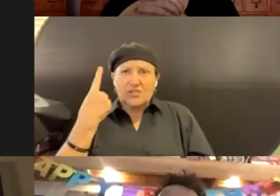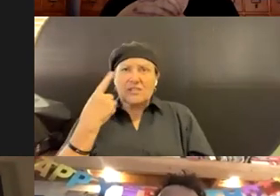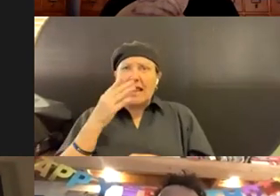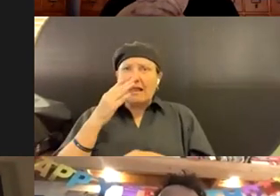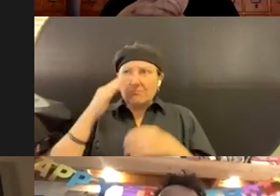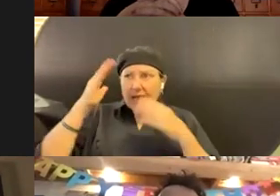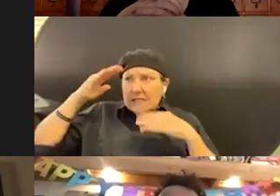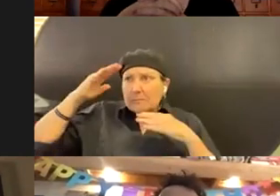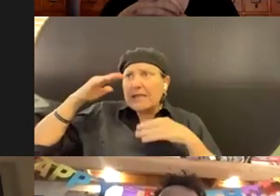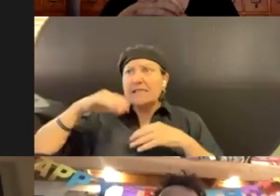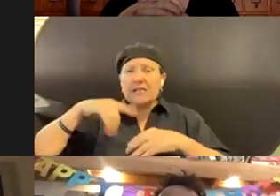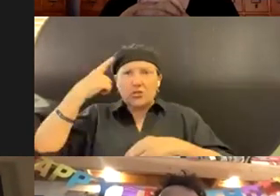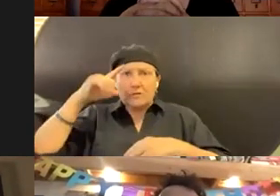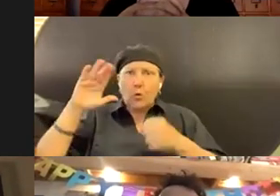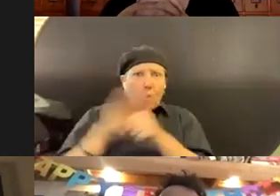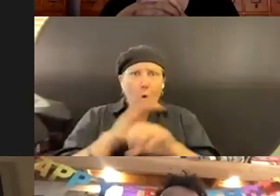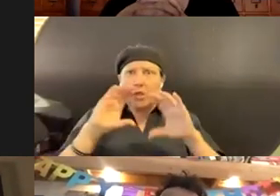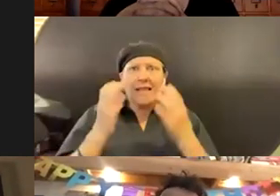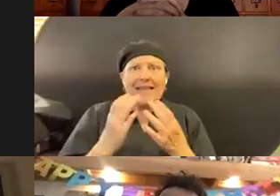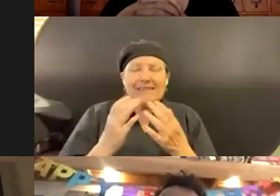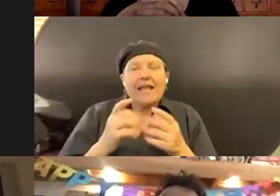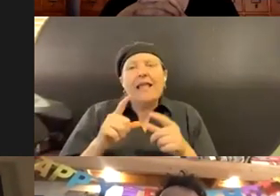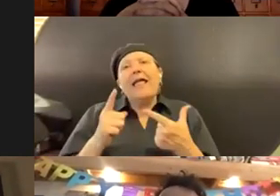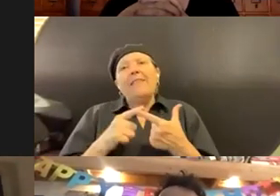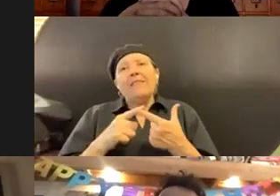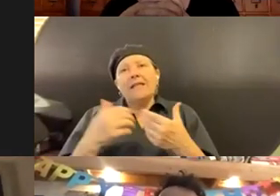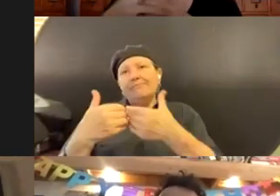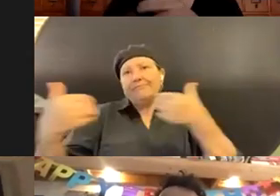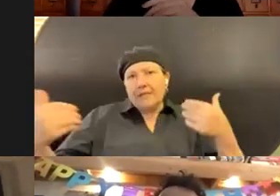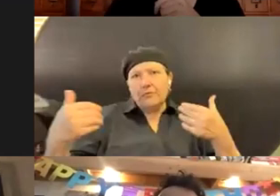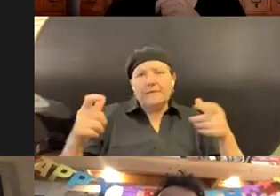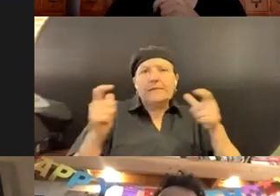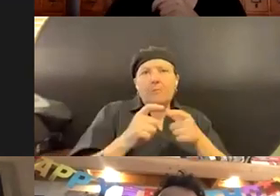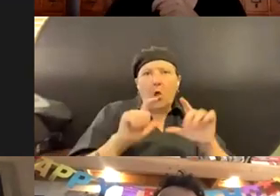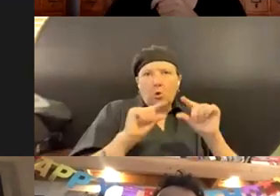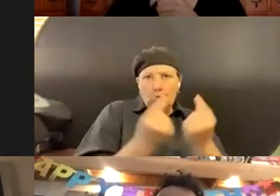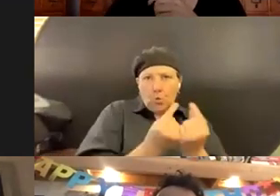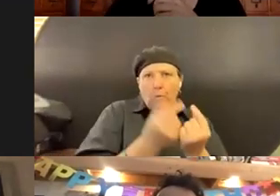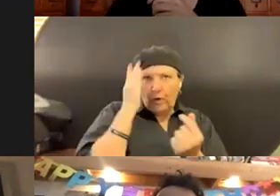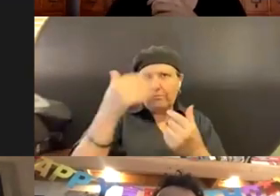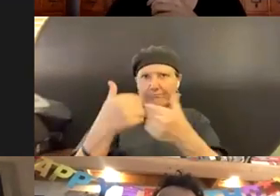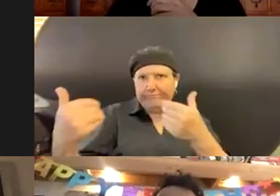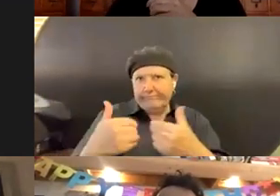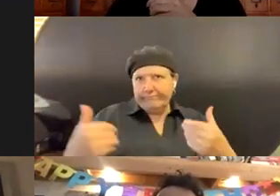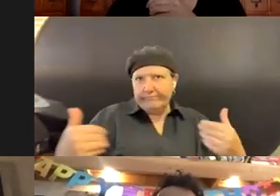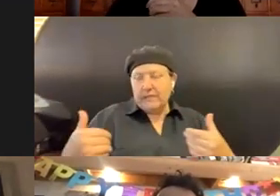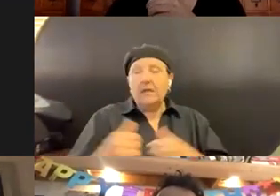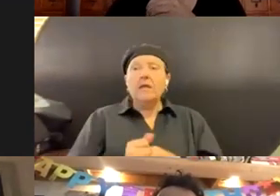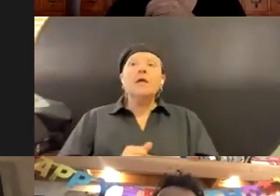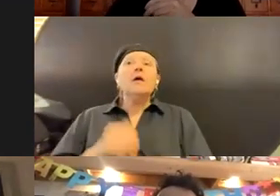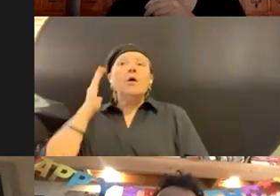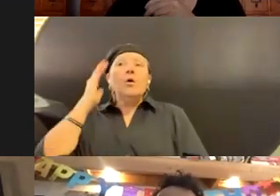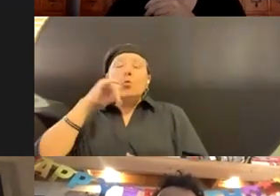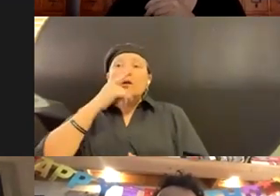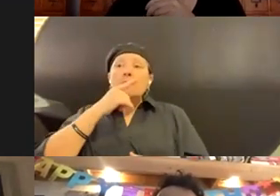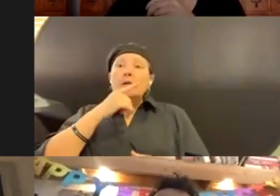other students in for small group conversations with them via Zoom. Question, will kids be able to check out